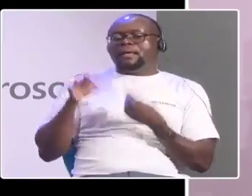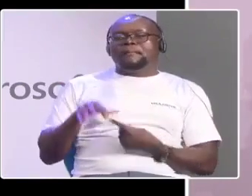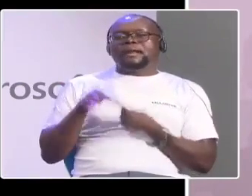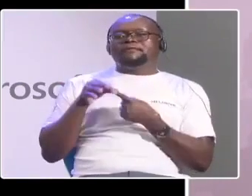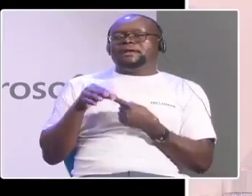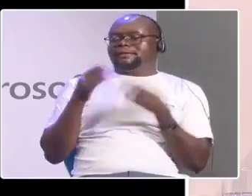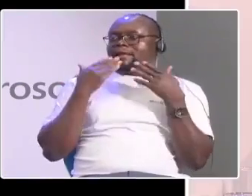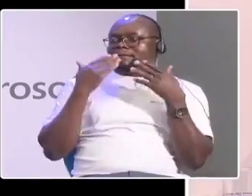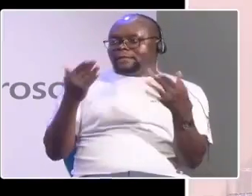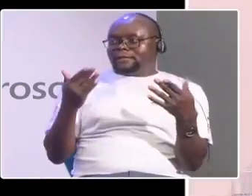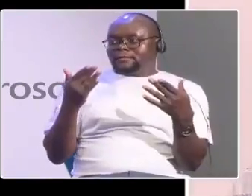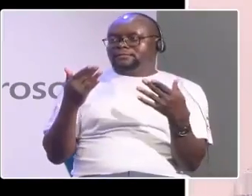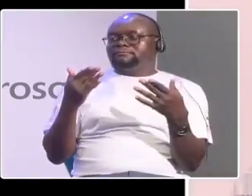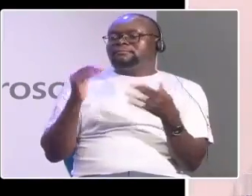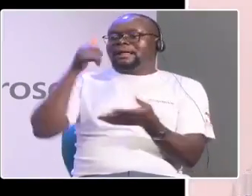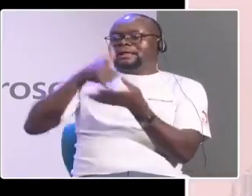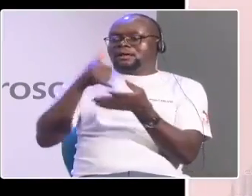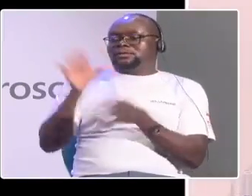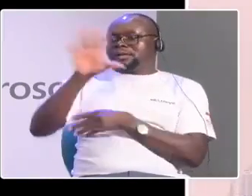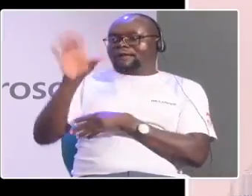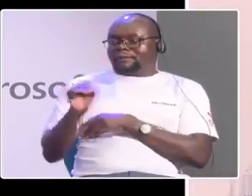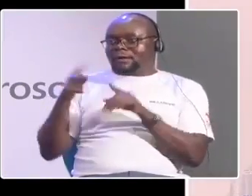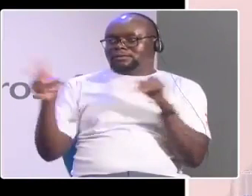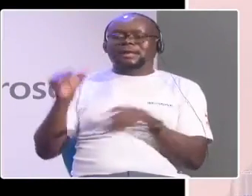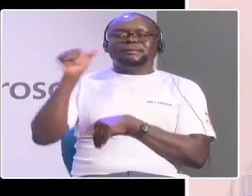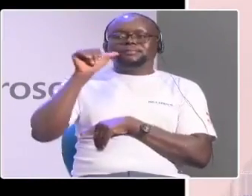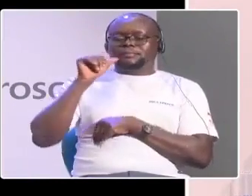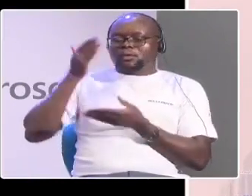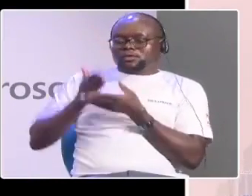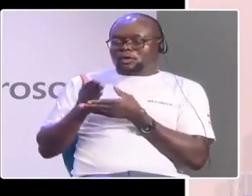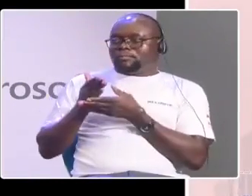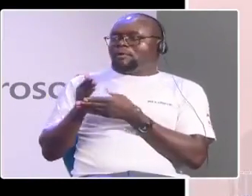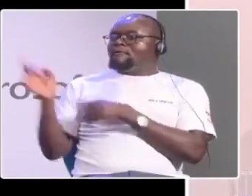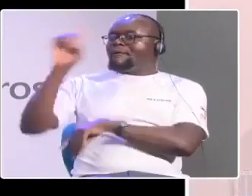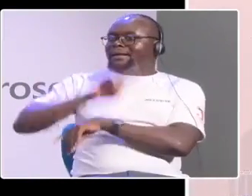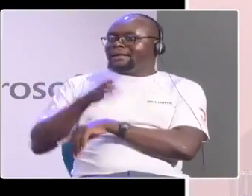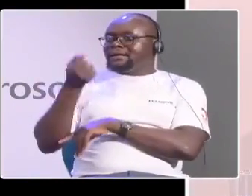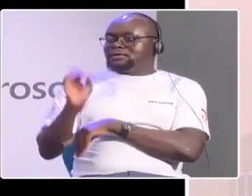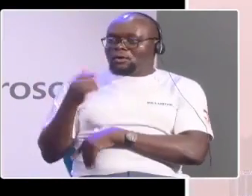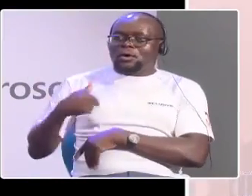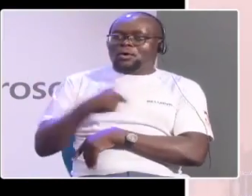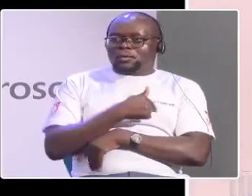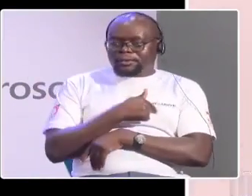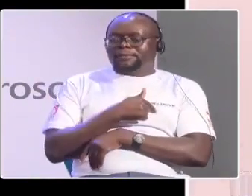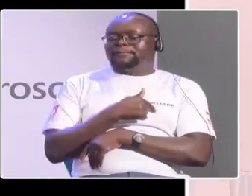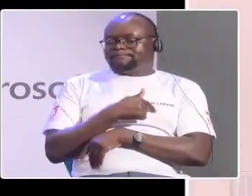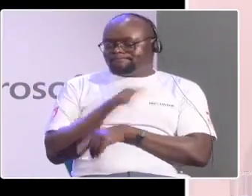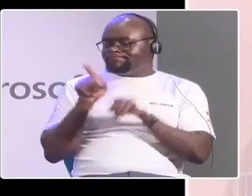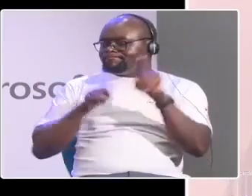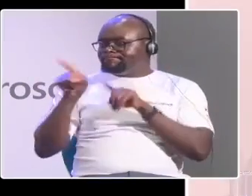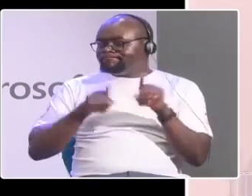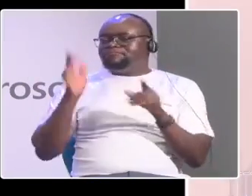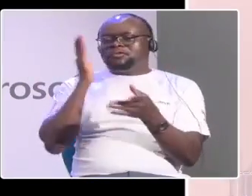so thank you, Inclusive Africa. We stopped in London on our way for a day, and so we got a tour, and it really is